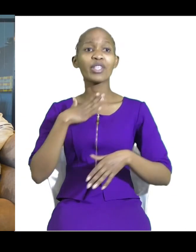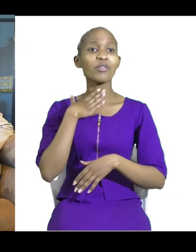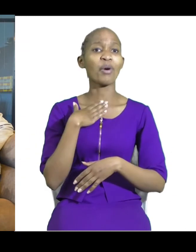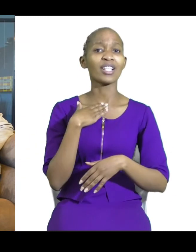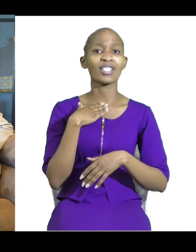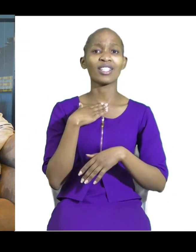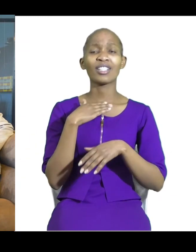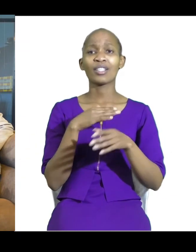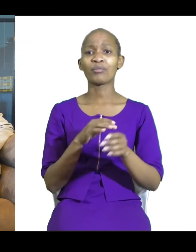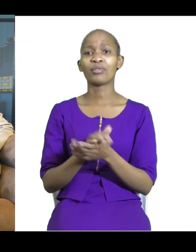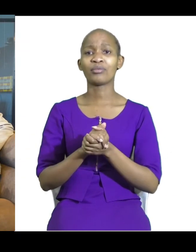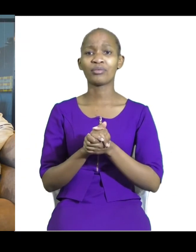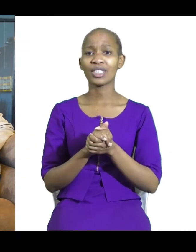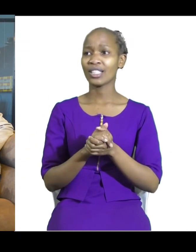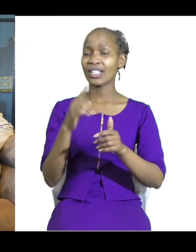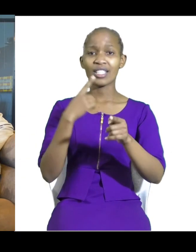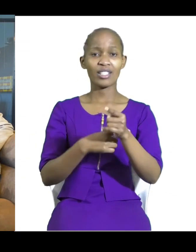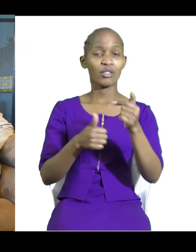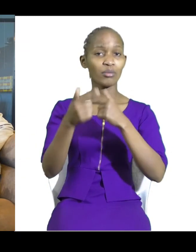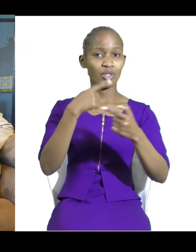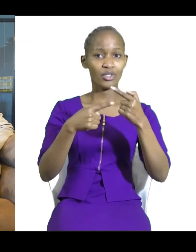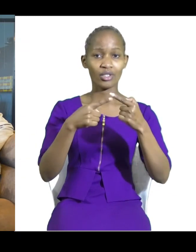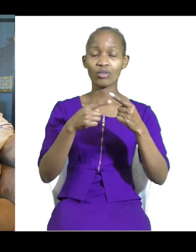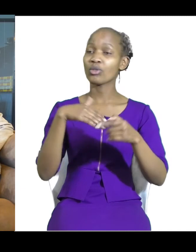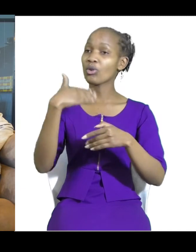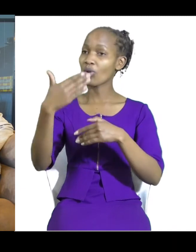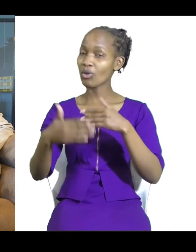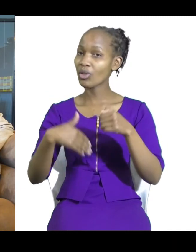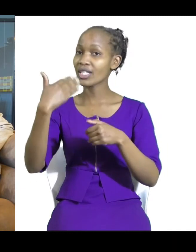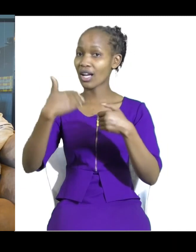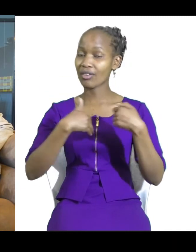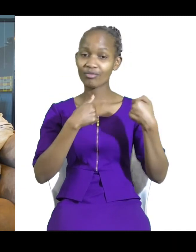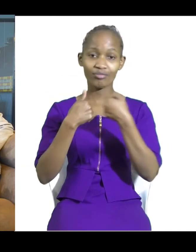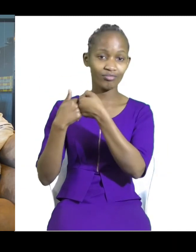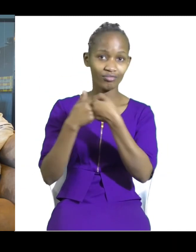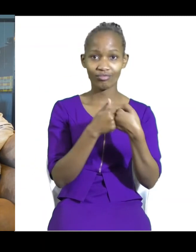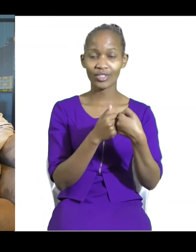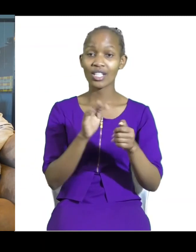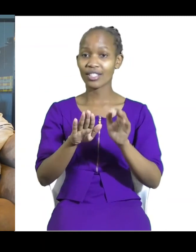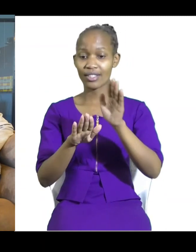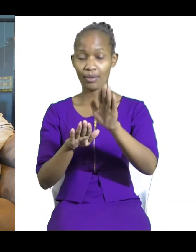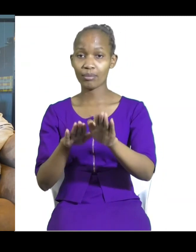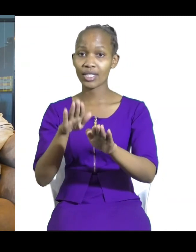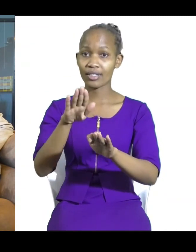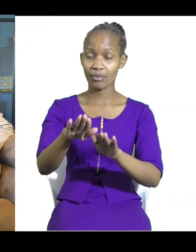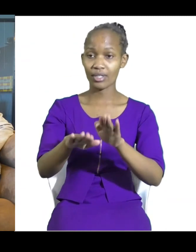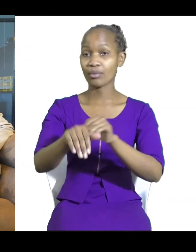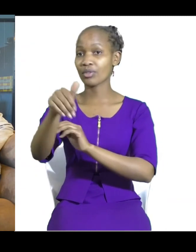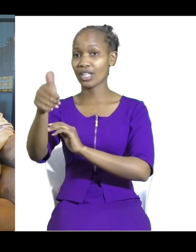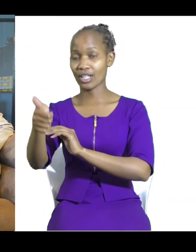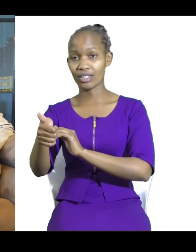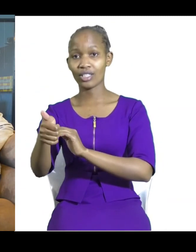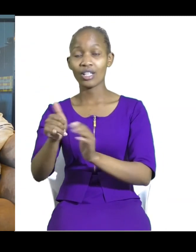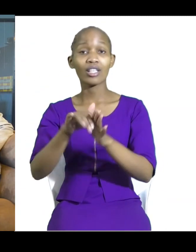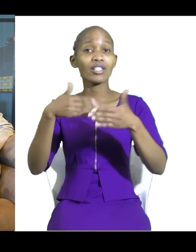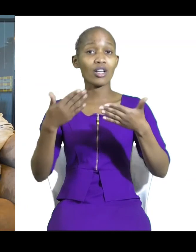this magic moment. There's never a magic moment. It's Yeah. always those small blocks you are building. Yeah. One block builds to the other, results to the other